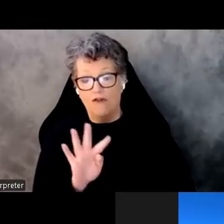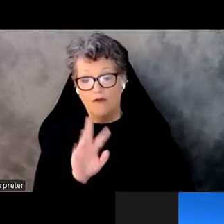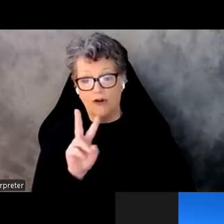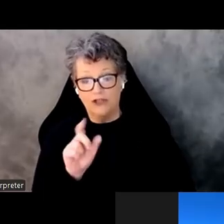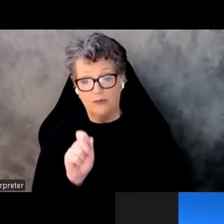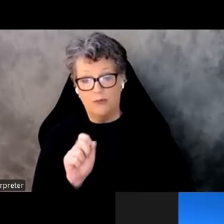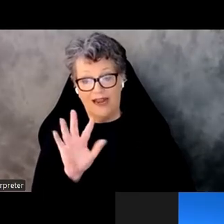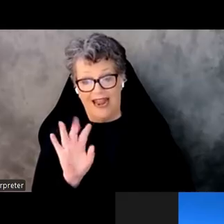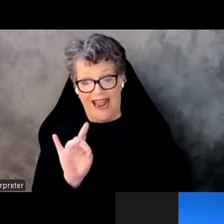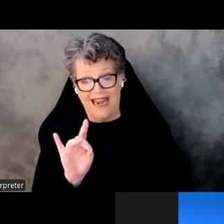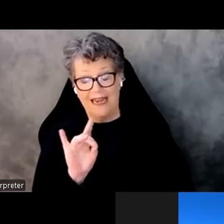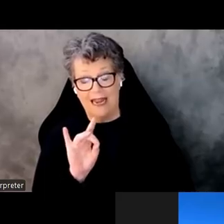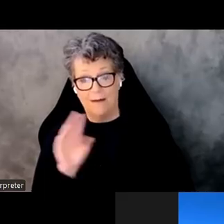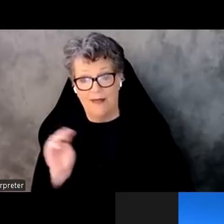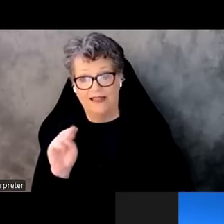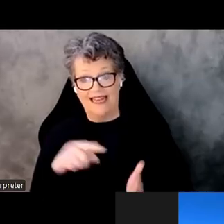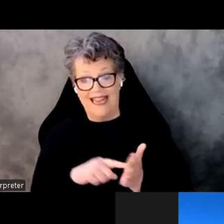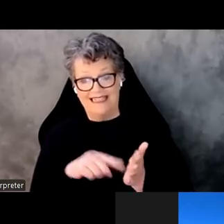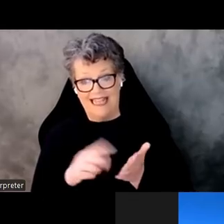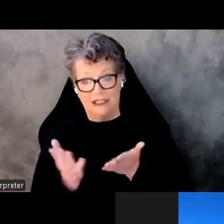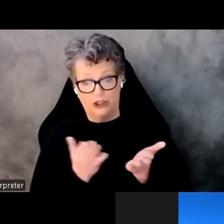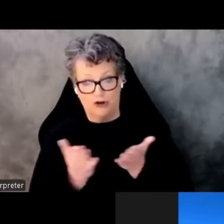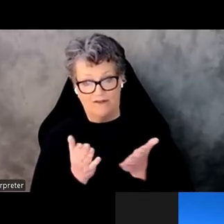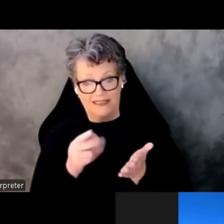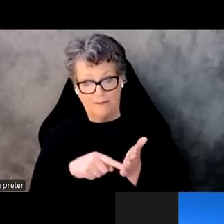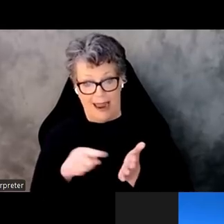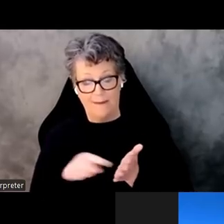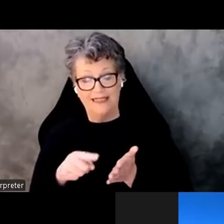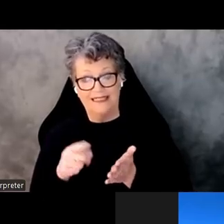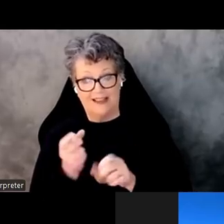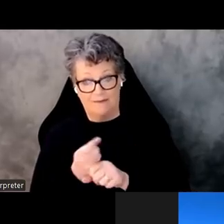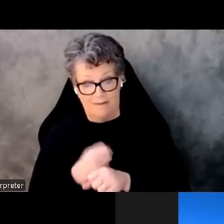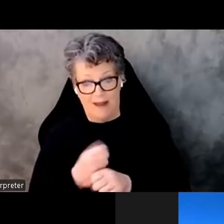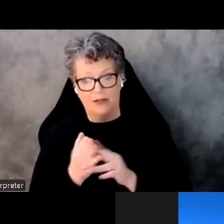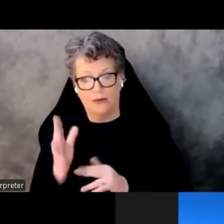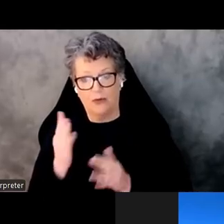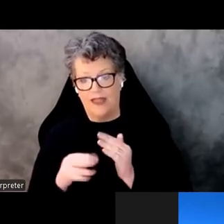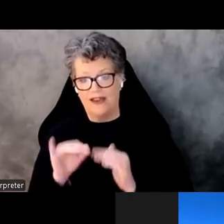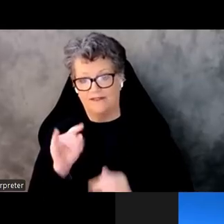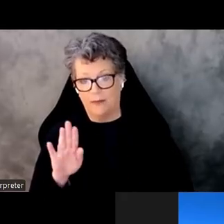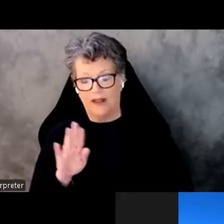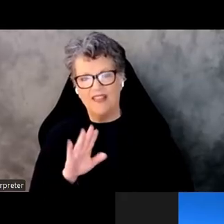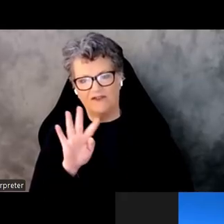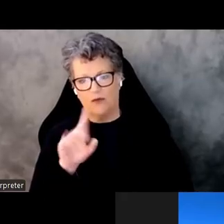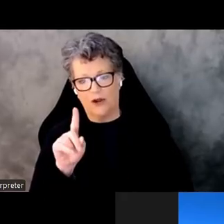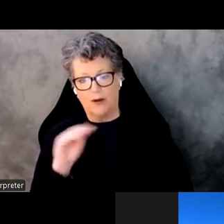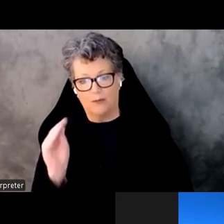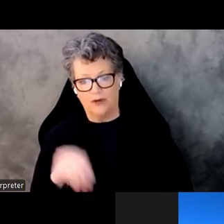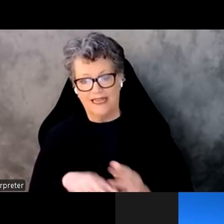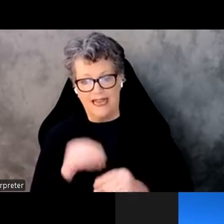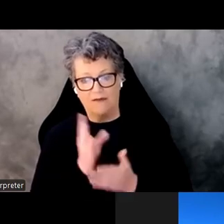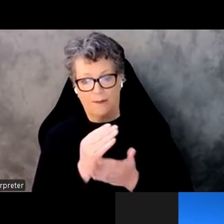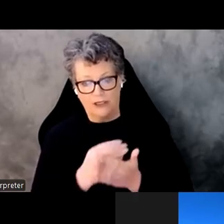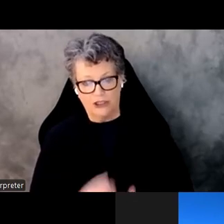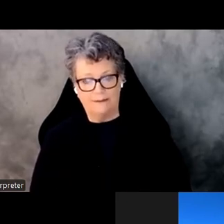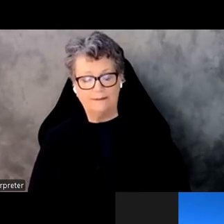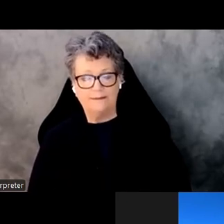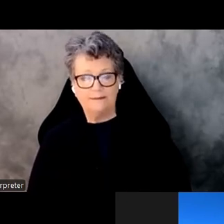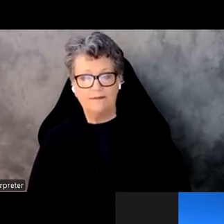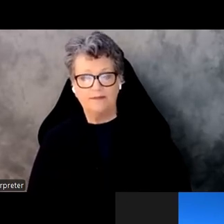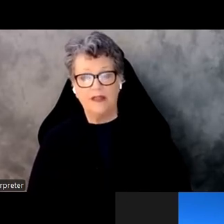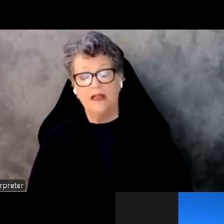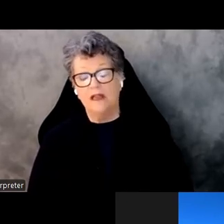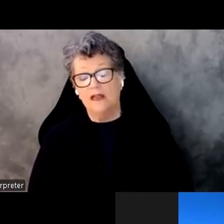$42.8 million in debt service payments have been made through the end of February. That's about 41% of the budget for the year. And just